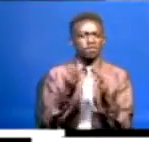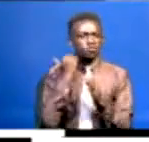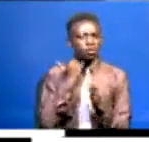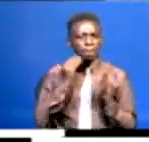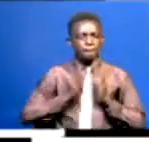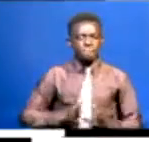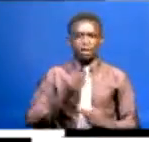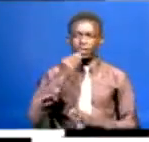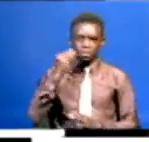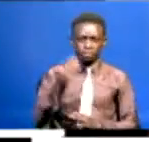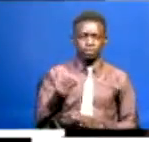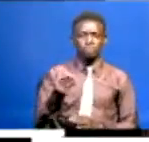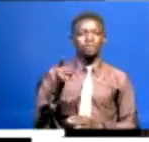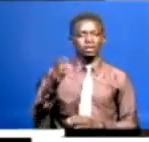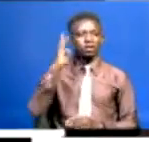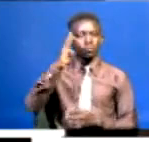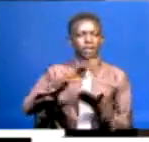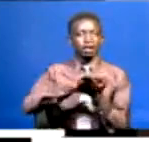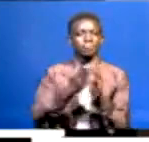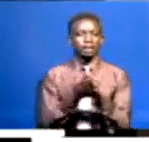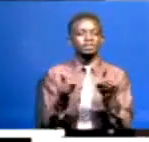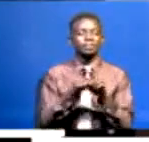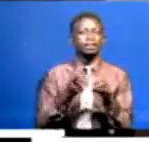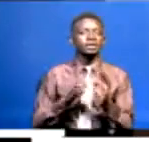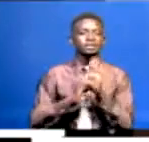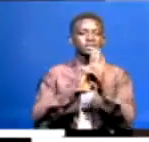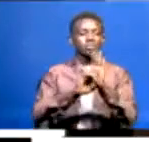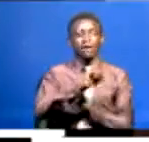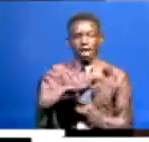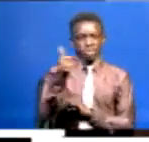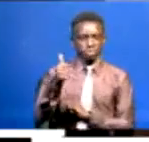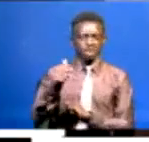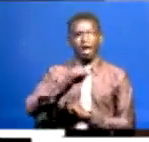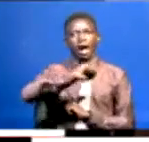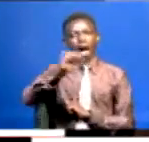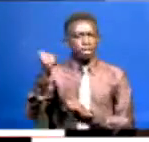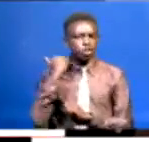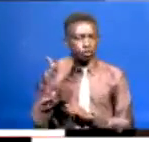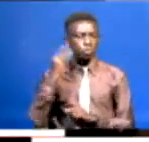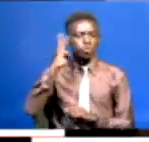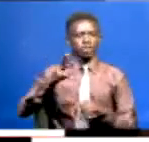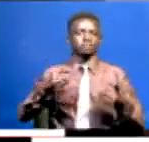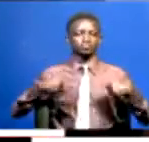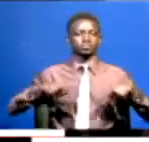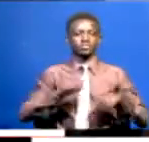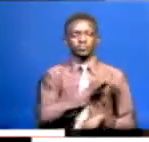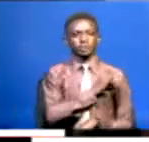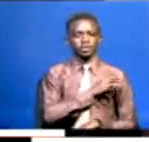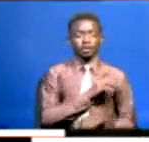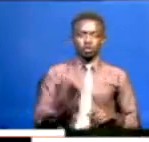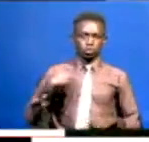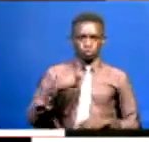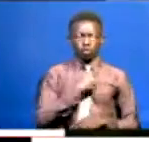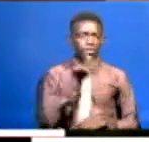atakuwa mfano kwa wengine, na mwingine ataogopa. Kwa hivyo, sisi kama wa Pogot tumekubali kupeana